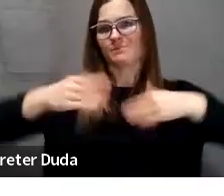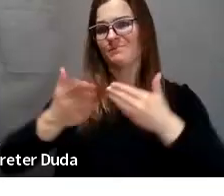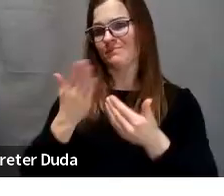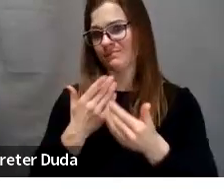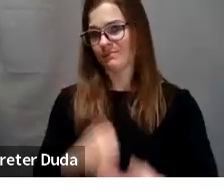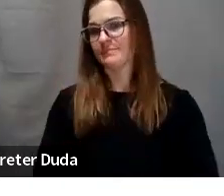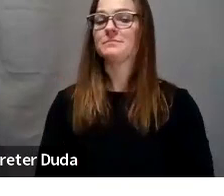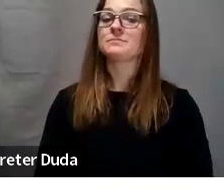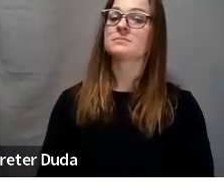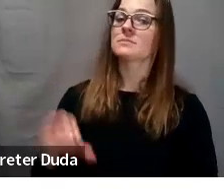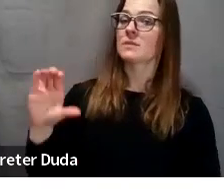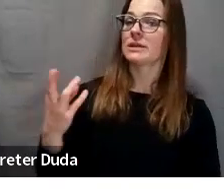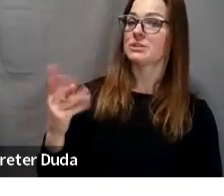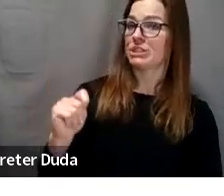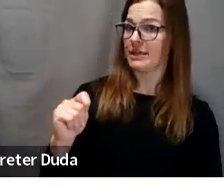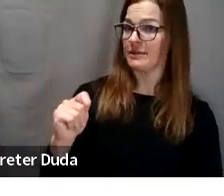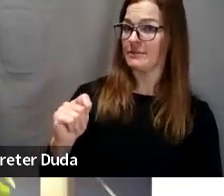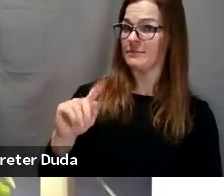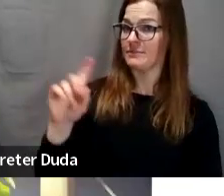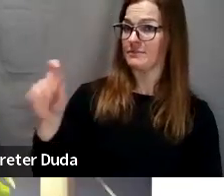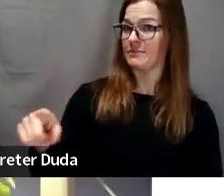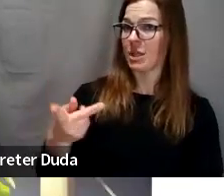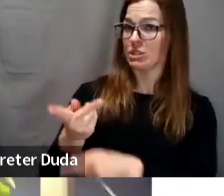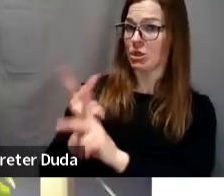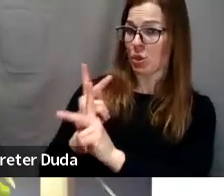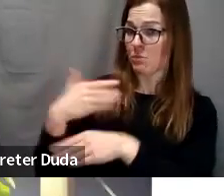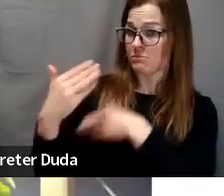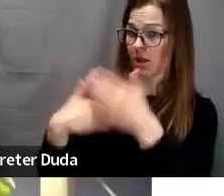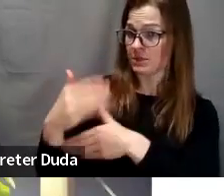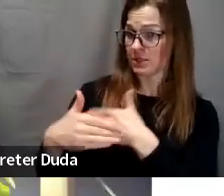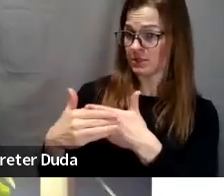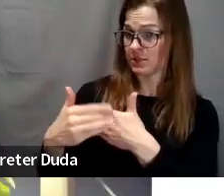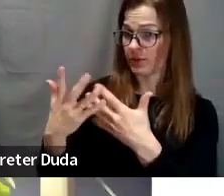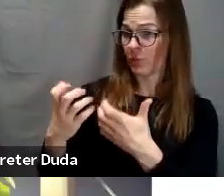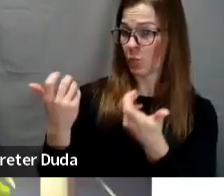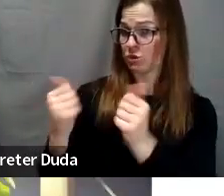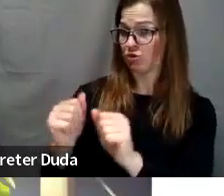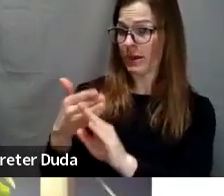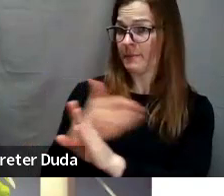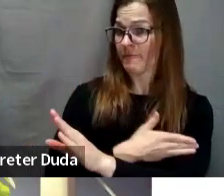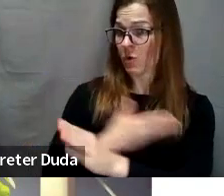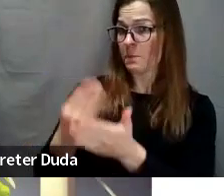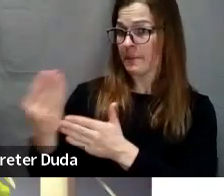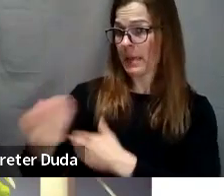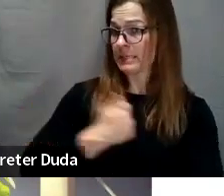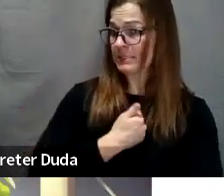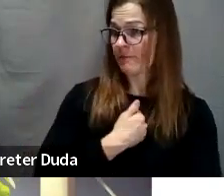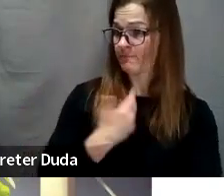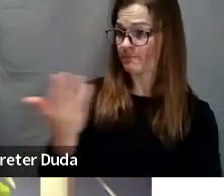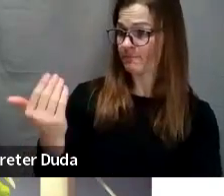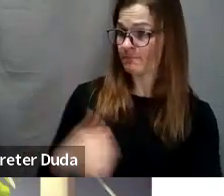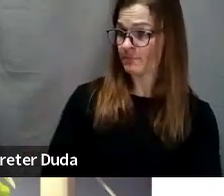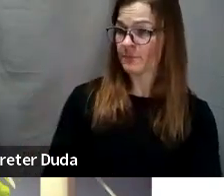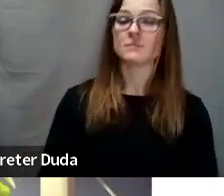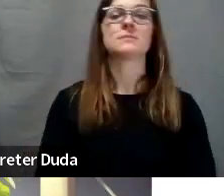And in the chat, is there a loan out process if we want to try before we invest in our own tools?